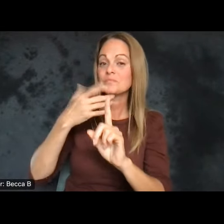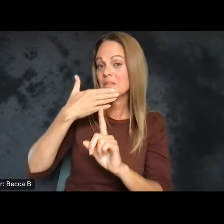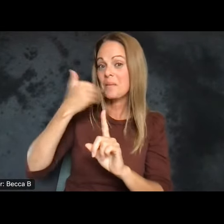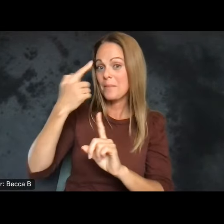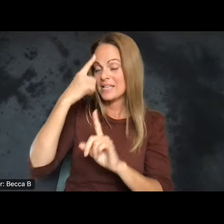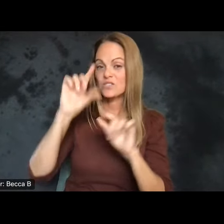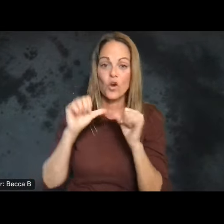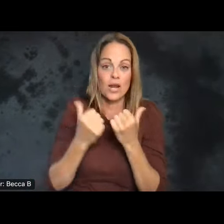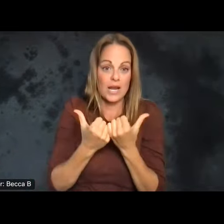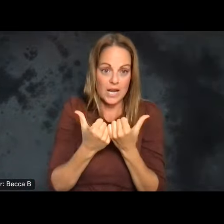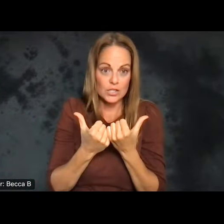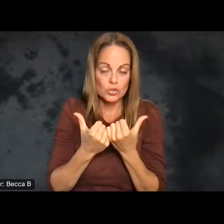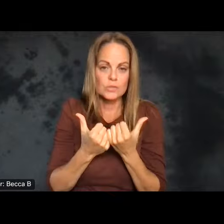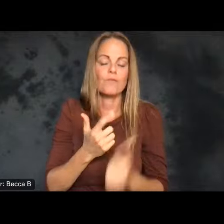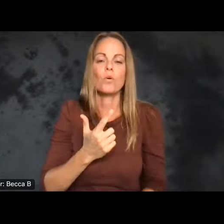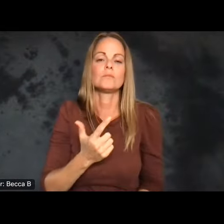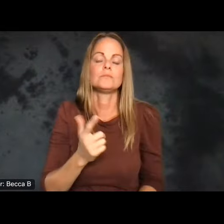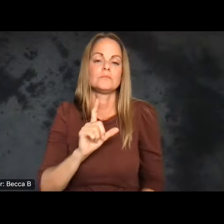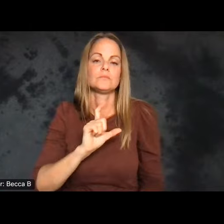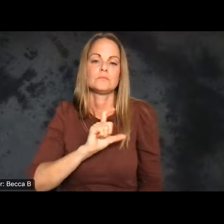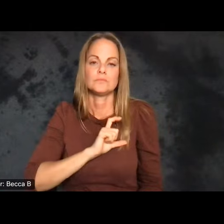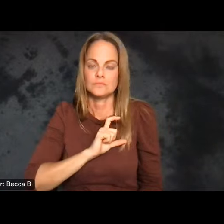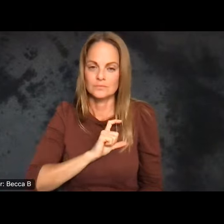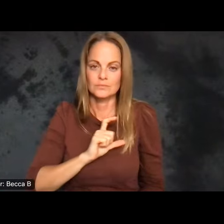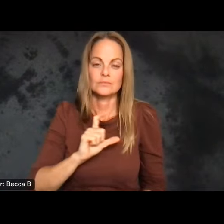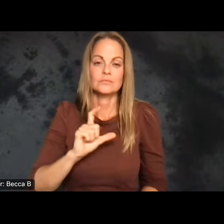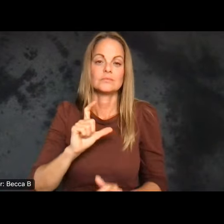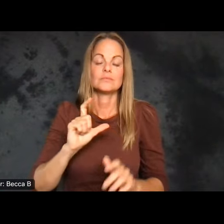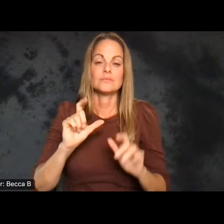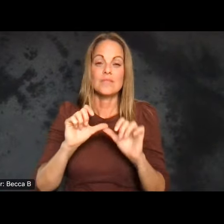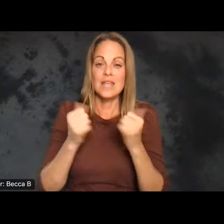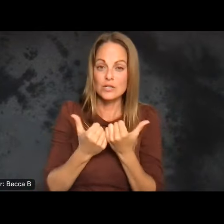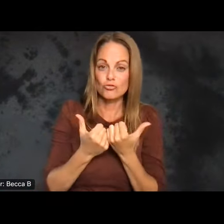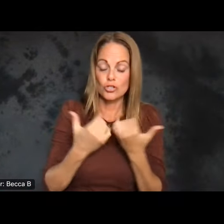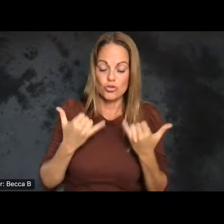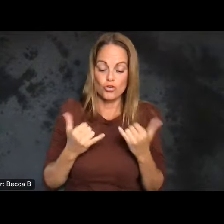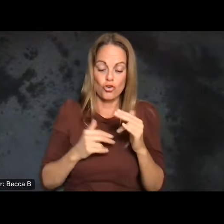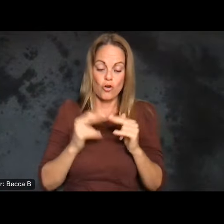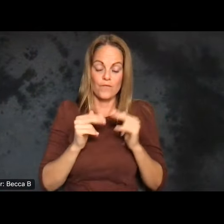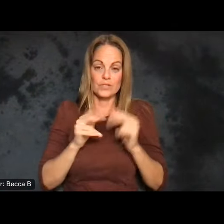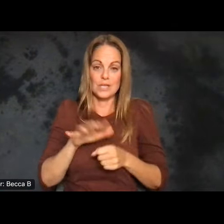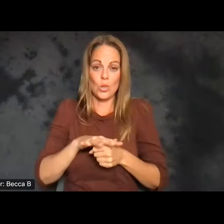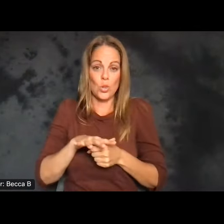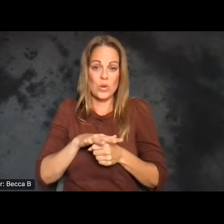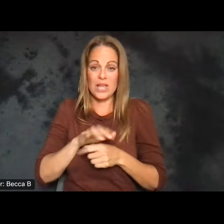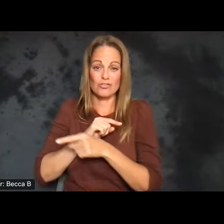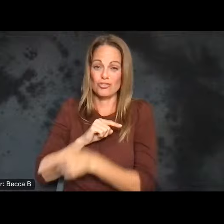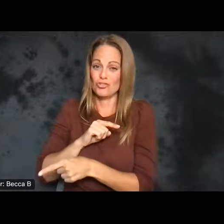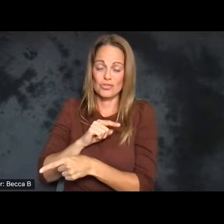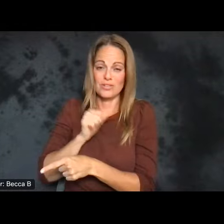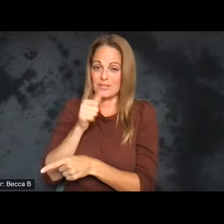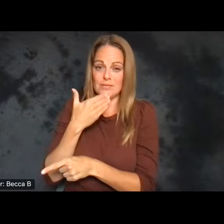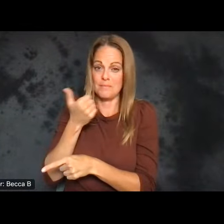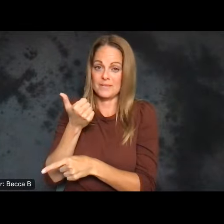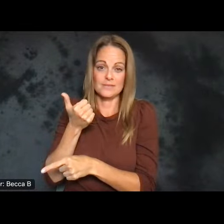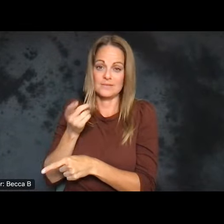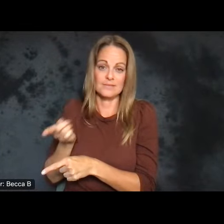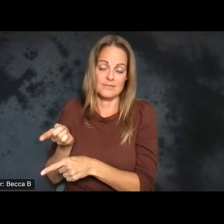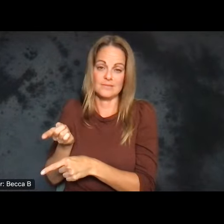What is best for a law enforcement agency? Our current facility, its location in the city is not optimal. And then